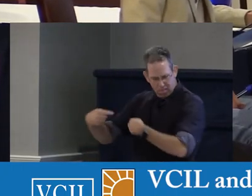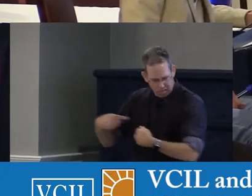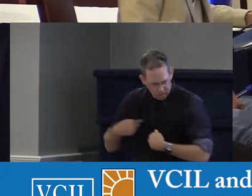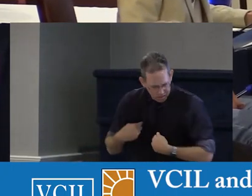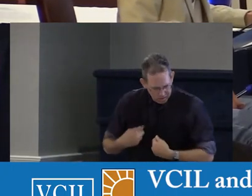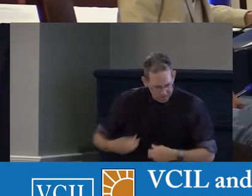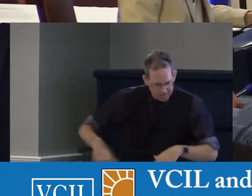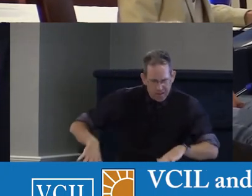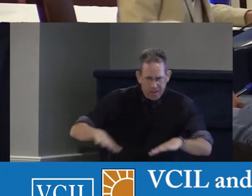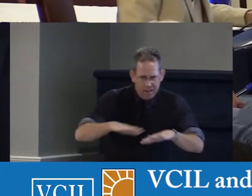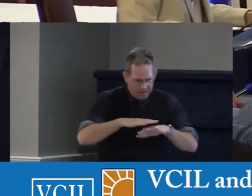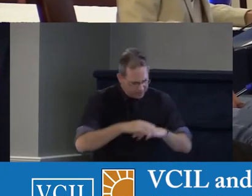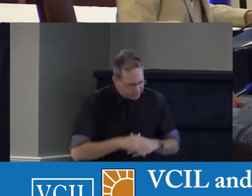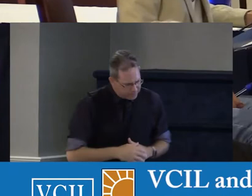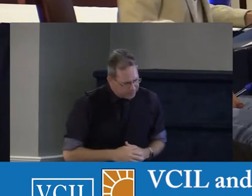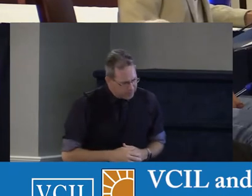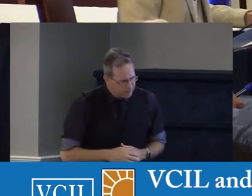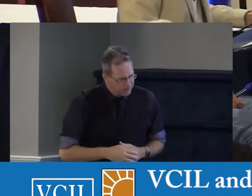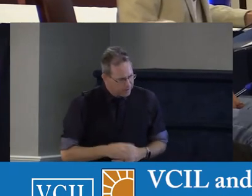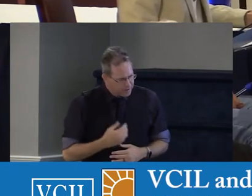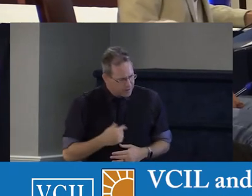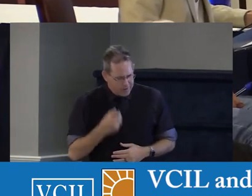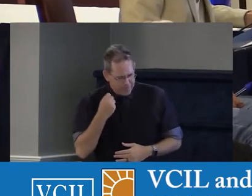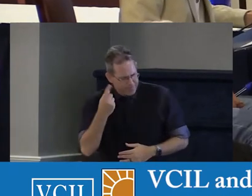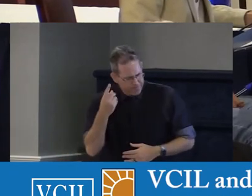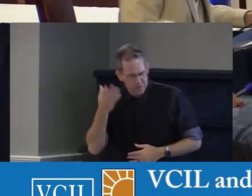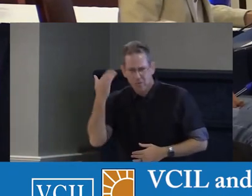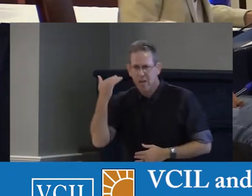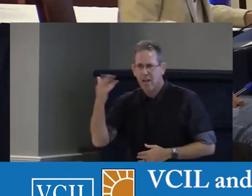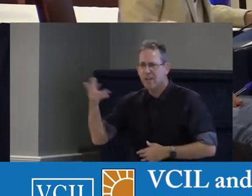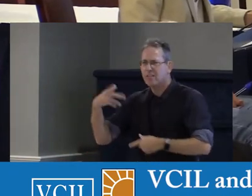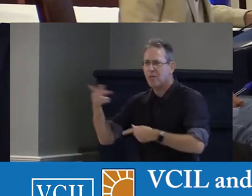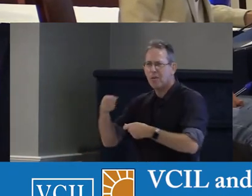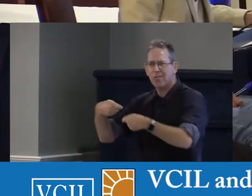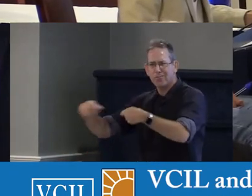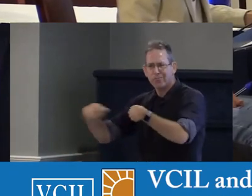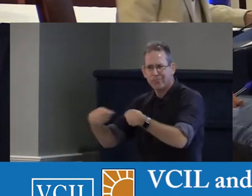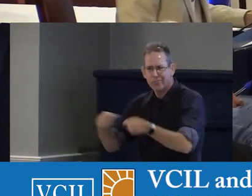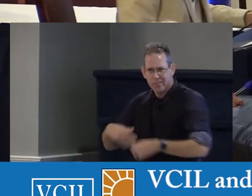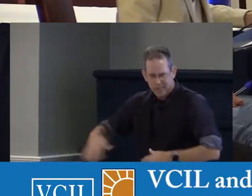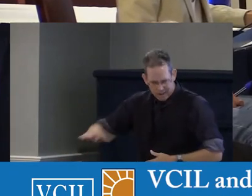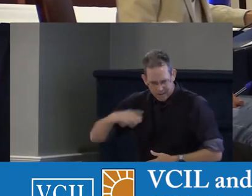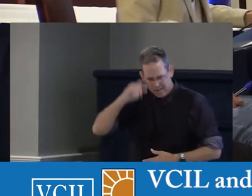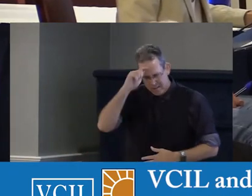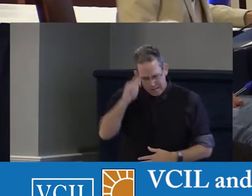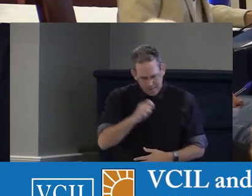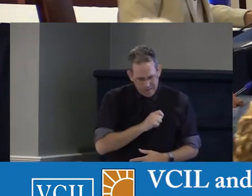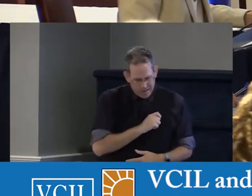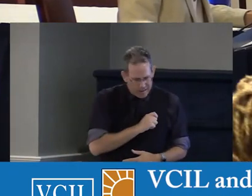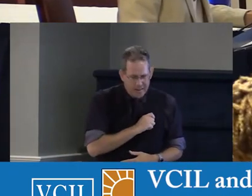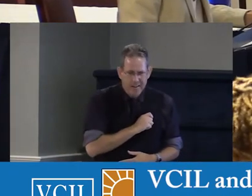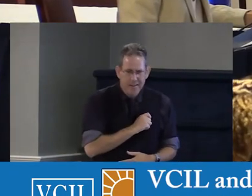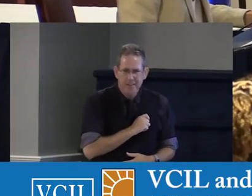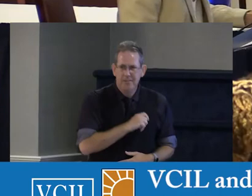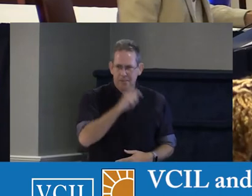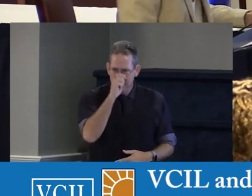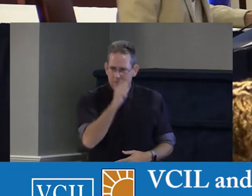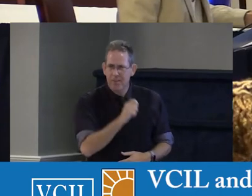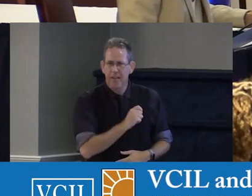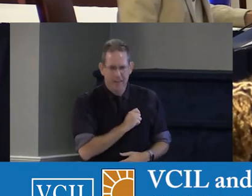else rule your land. Cap in hand. Cap in hand. Cap